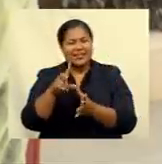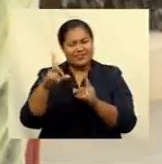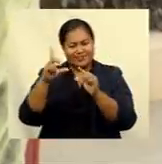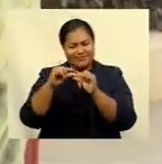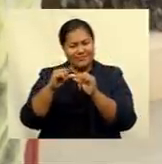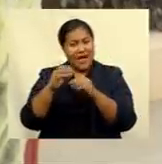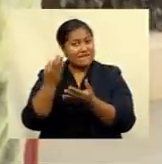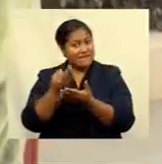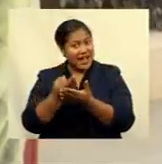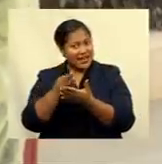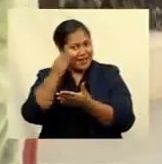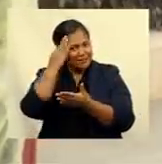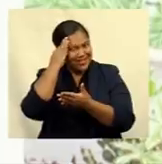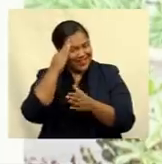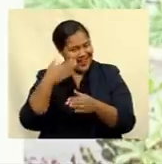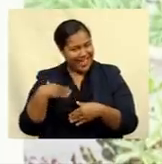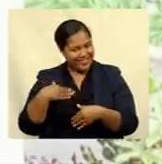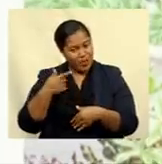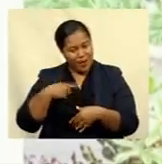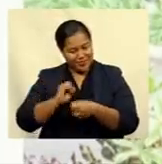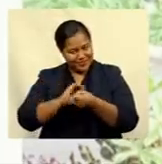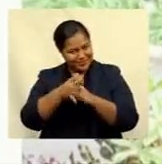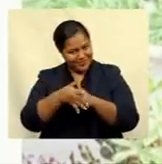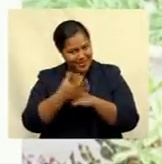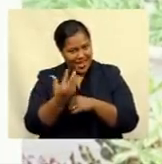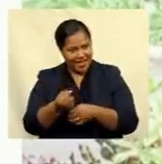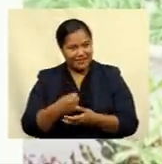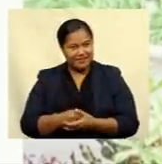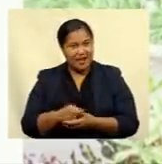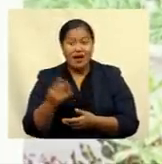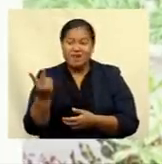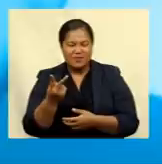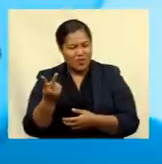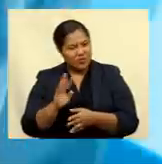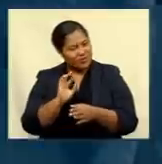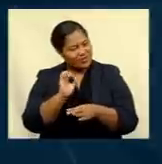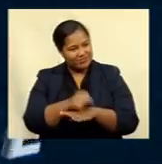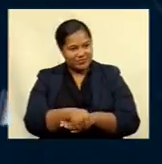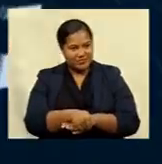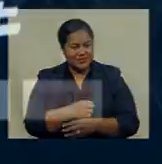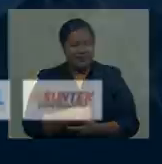mental health due to COVID-19. Both motions were defeated.